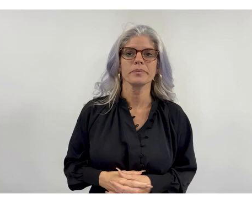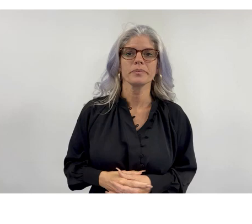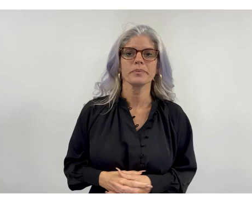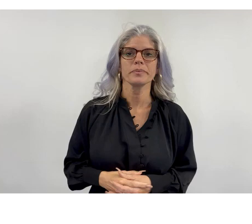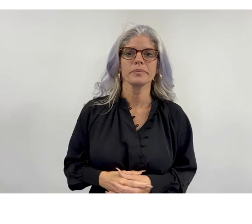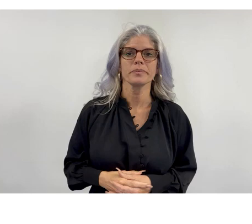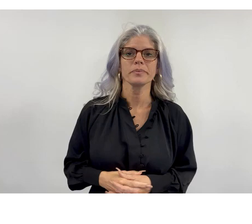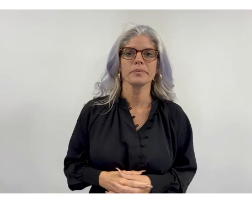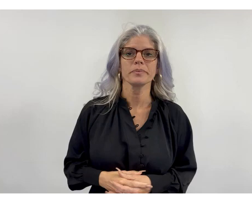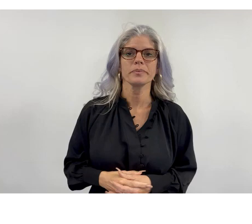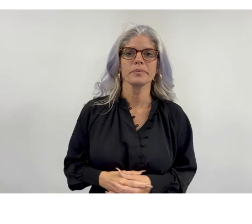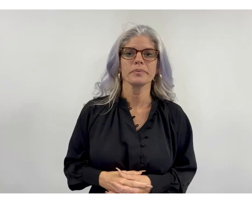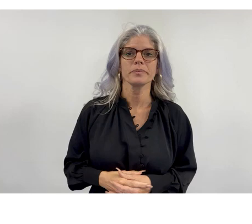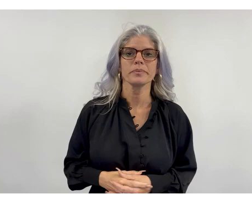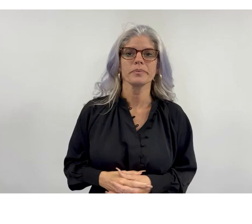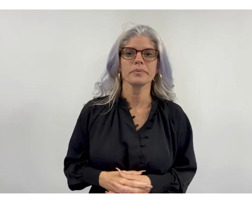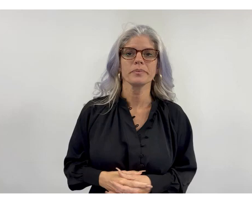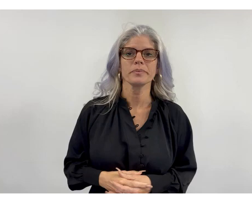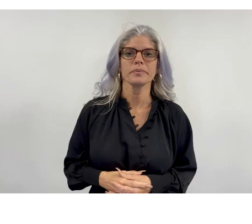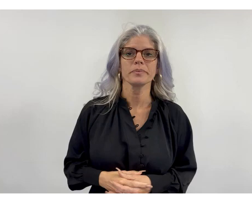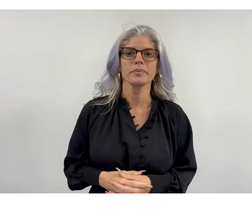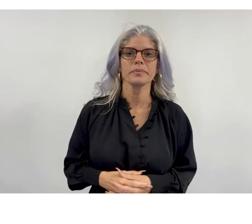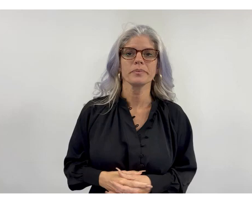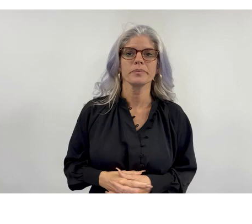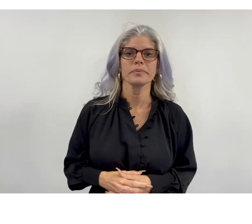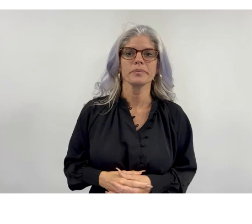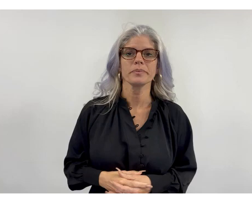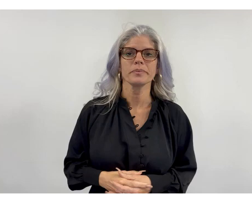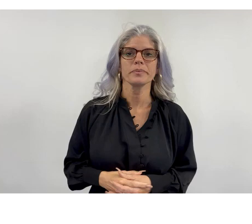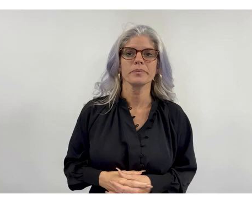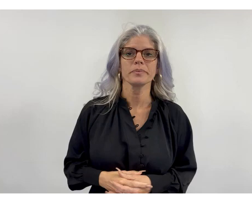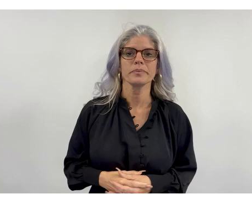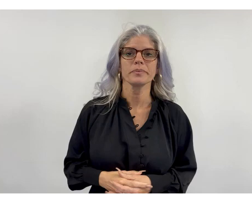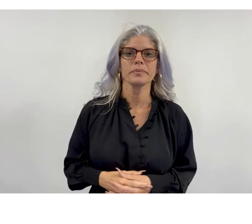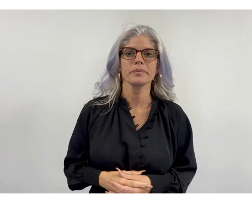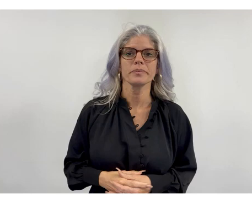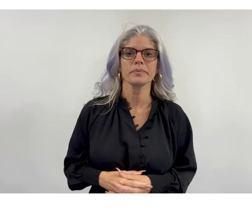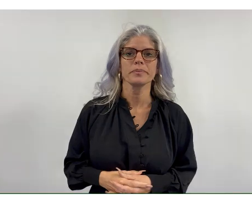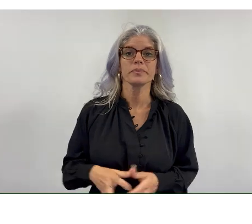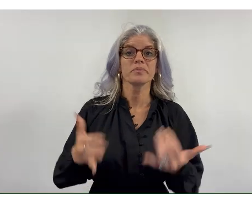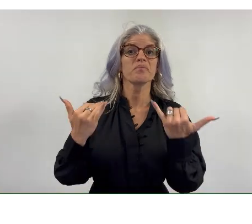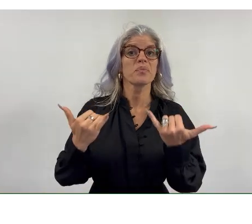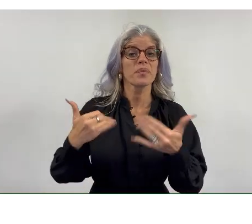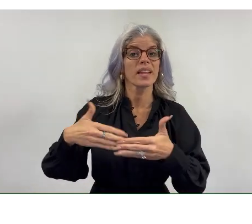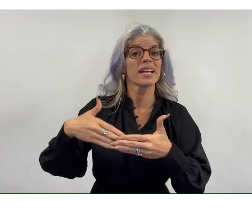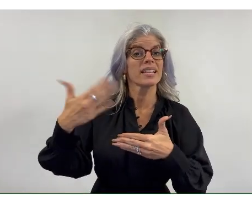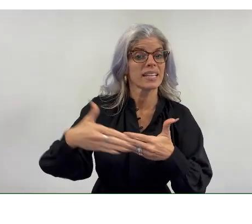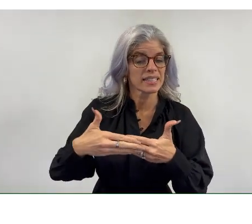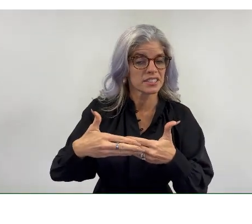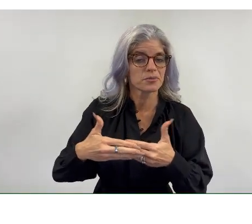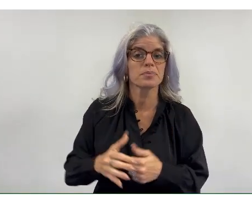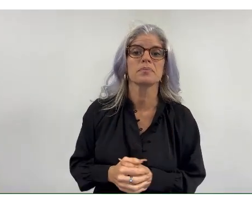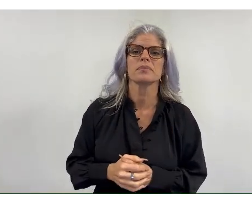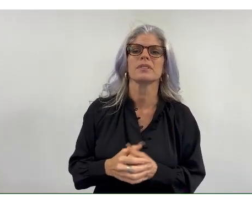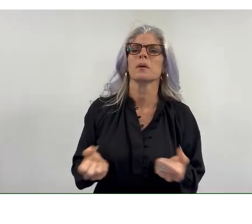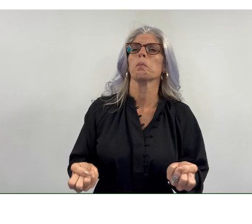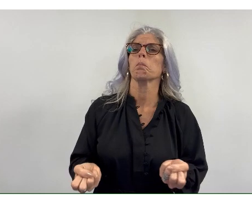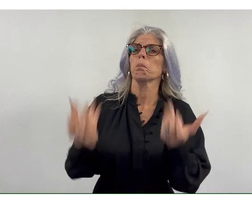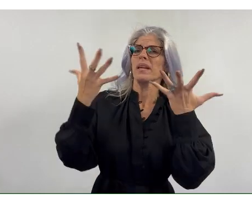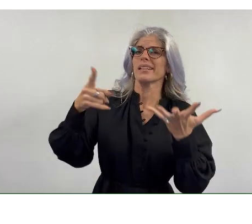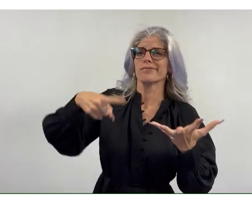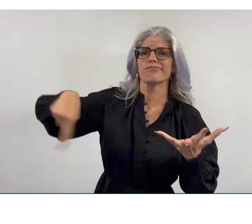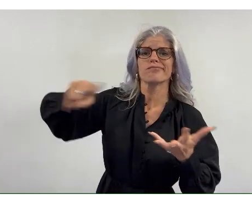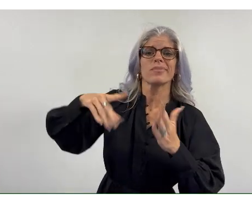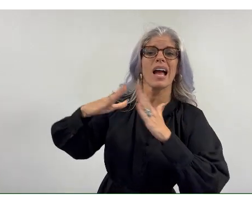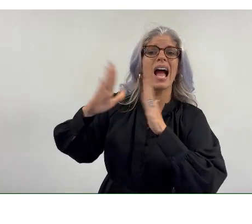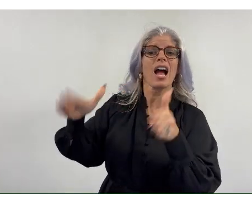to you now in the chat. As a reminder, houses of worship who provide critical services do not need to apply for